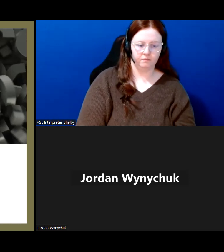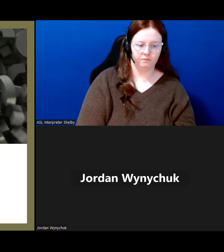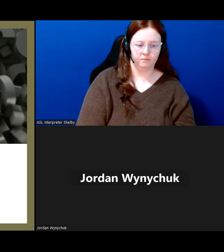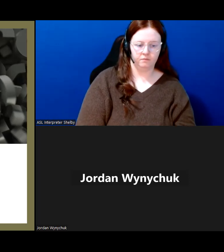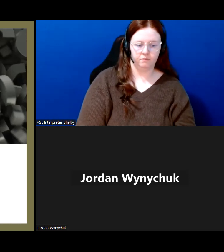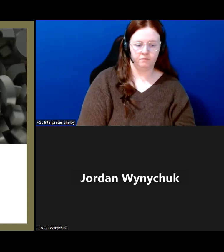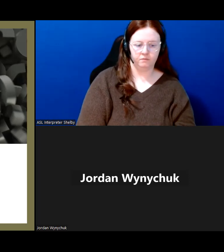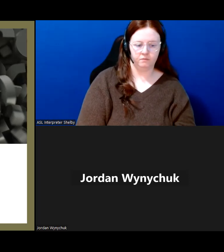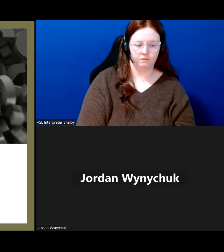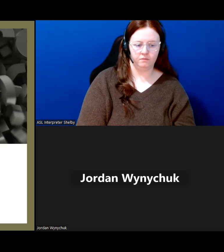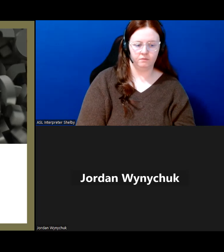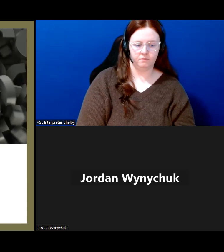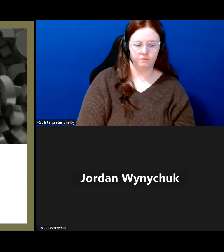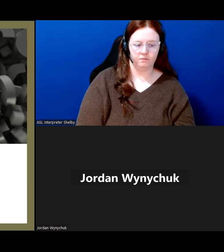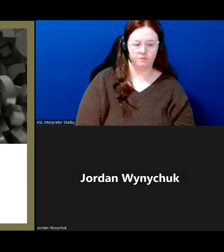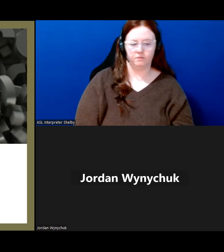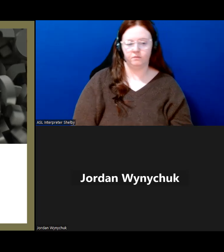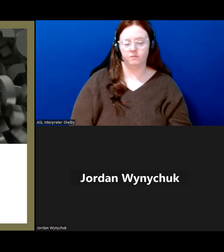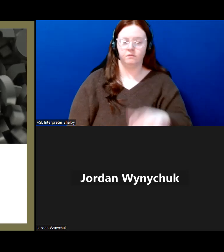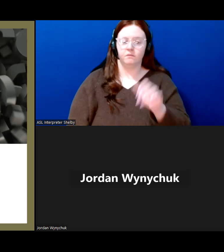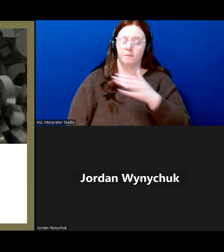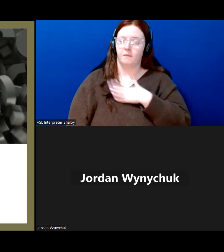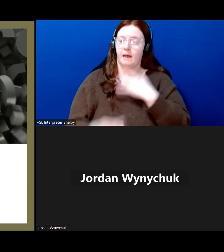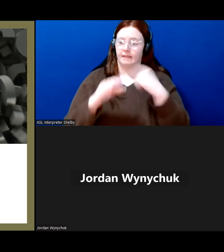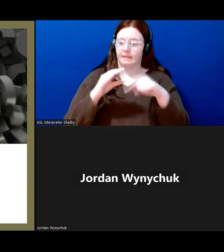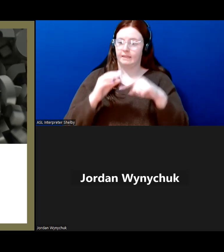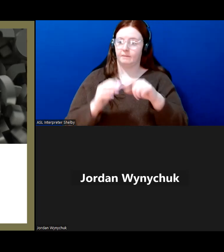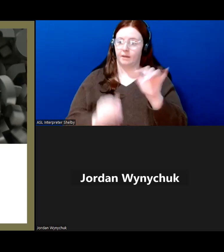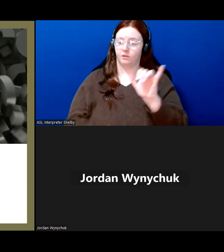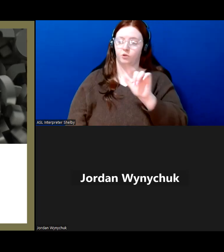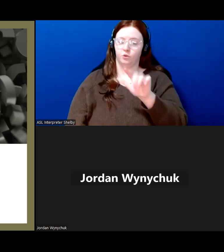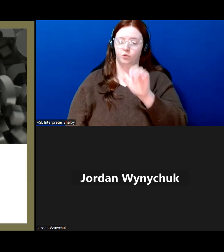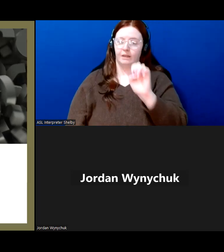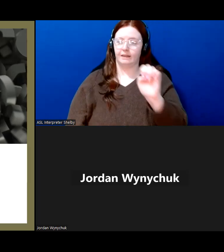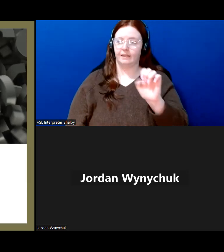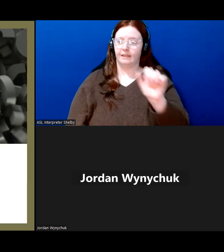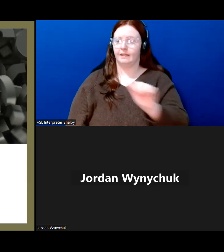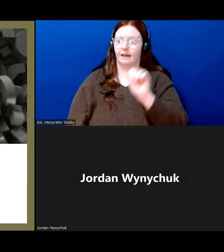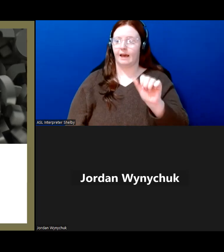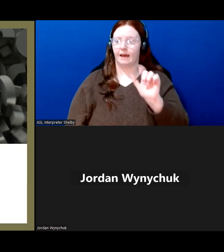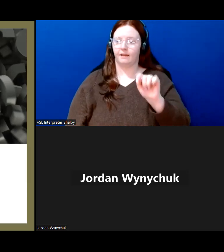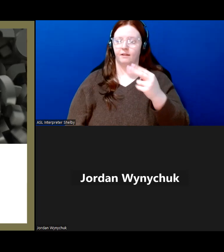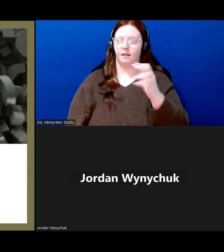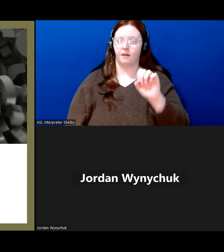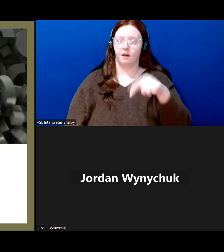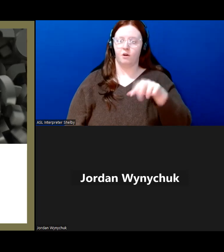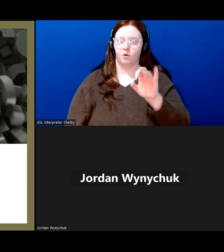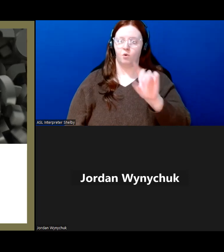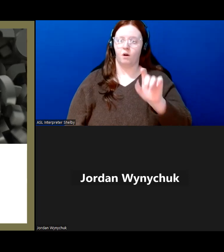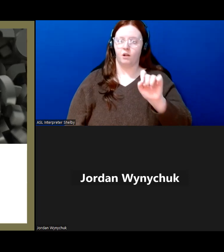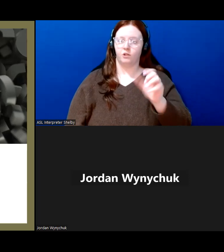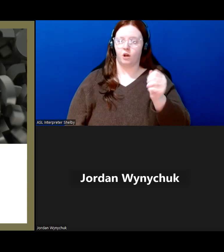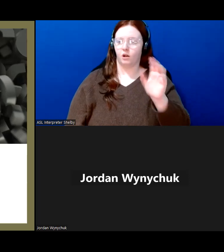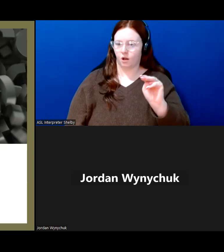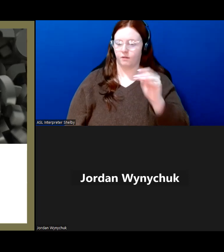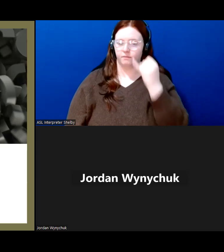lee@thequadnl.com. If anyone has any follow-ups that they'd like to